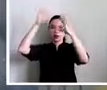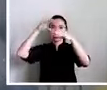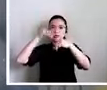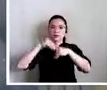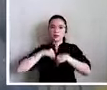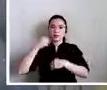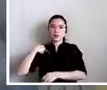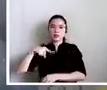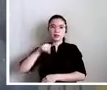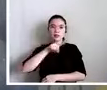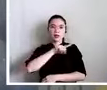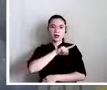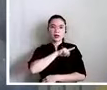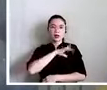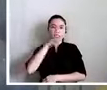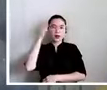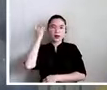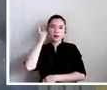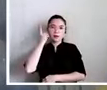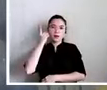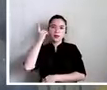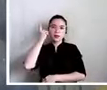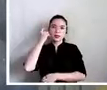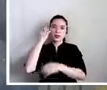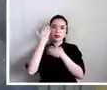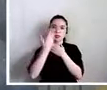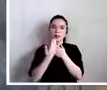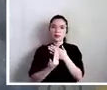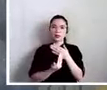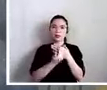This day our daily